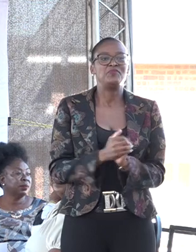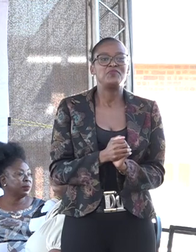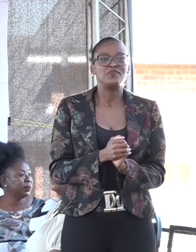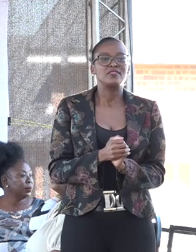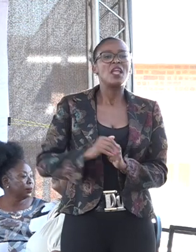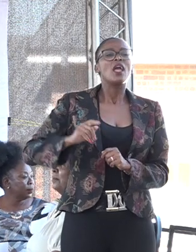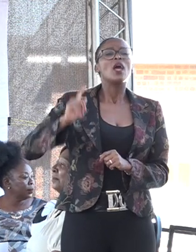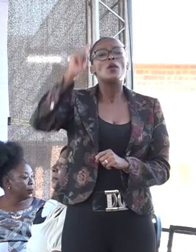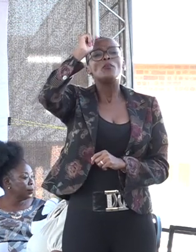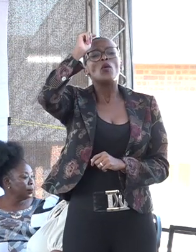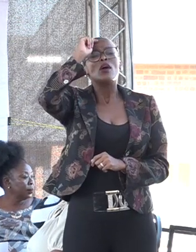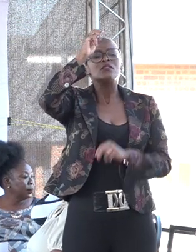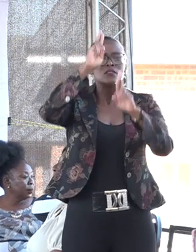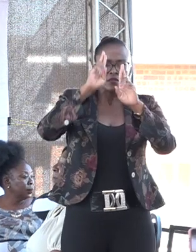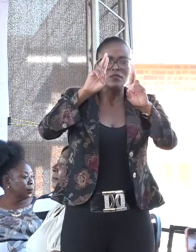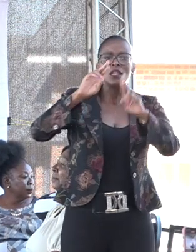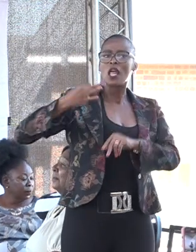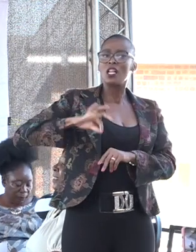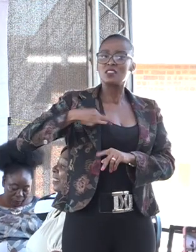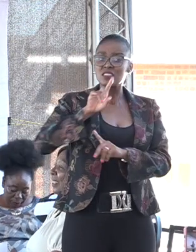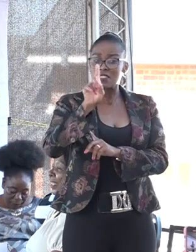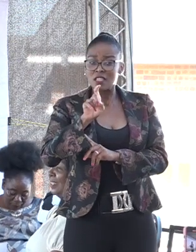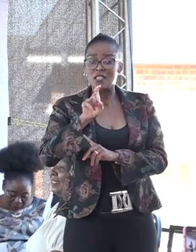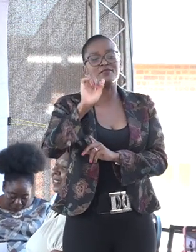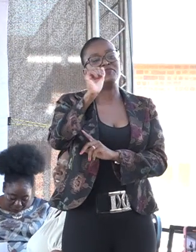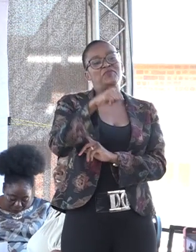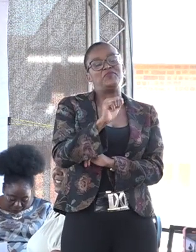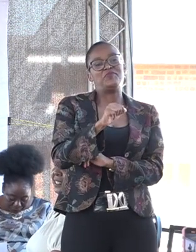Yeah. Boys, are you going to respect girls?